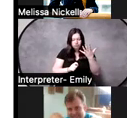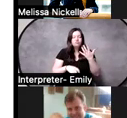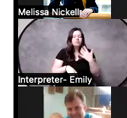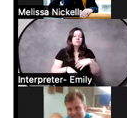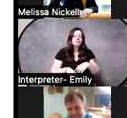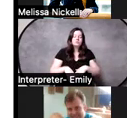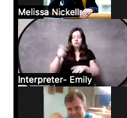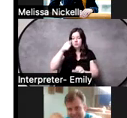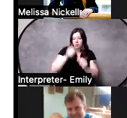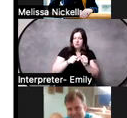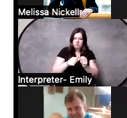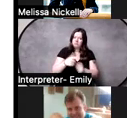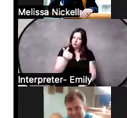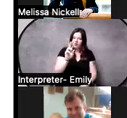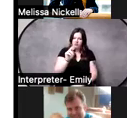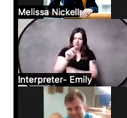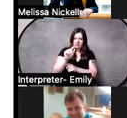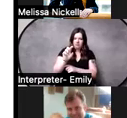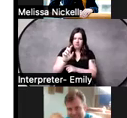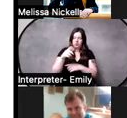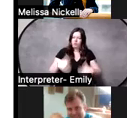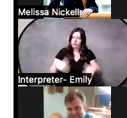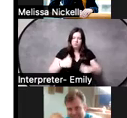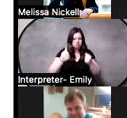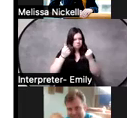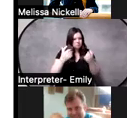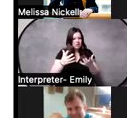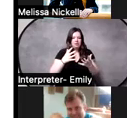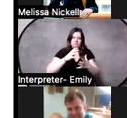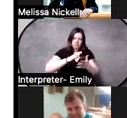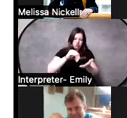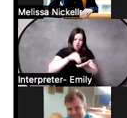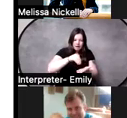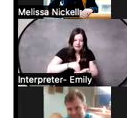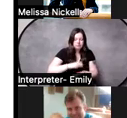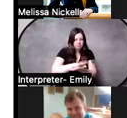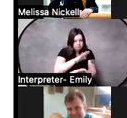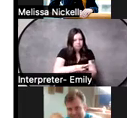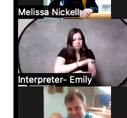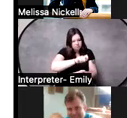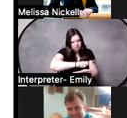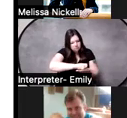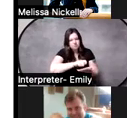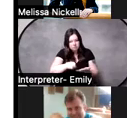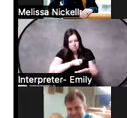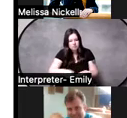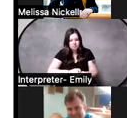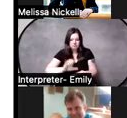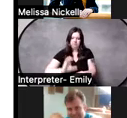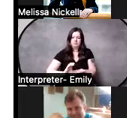of different documentation, so you really have to make sure that everything that's required is included with that